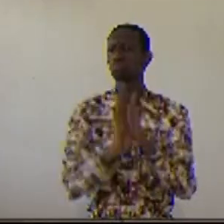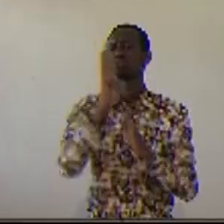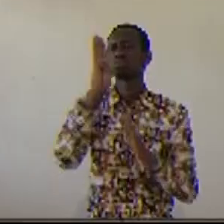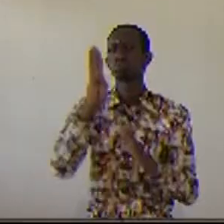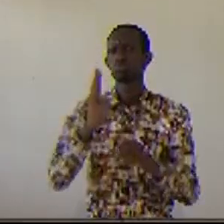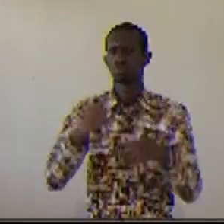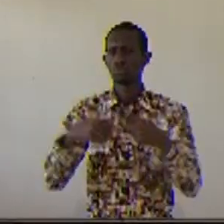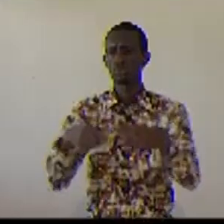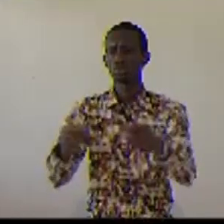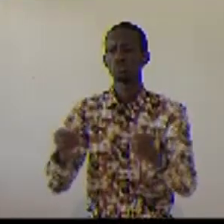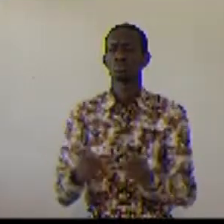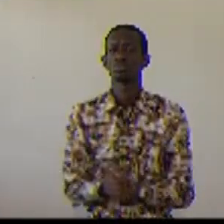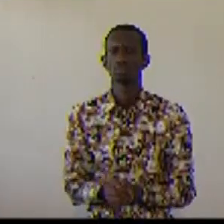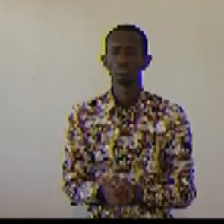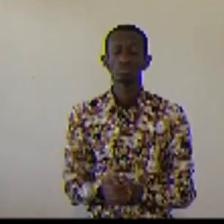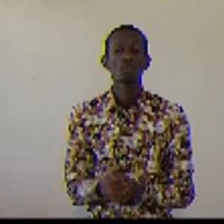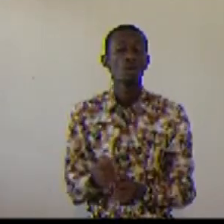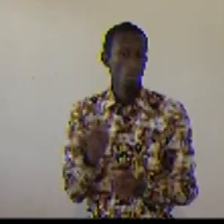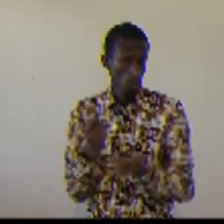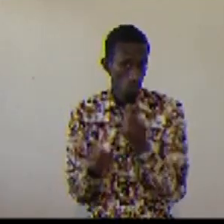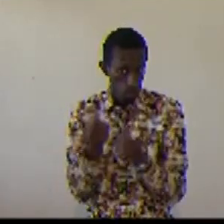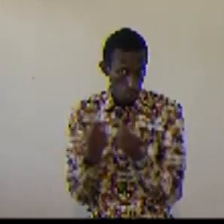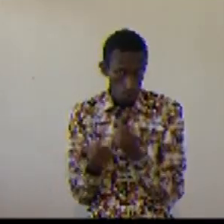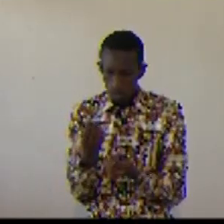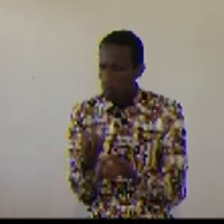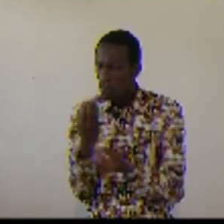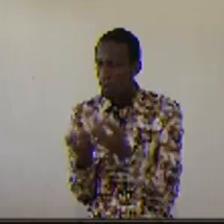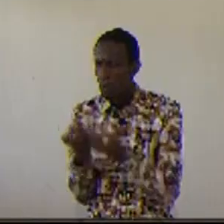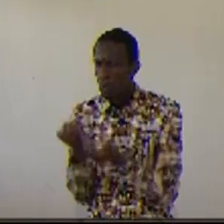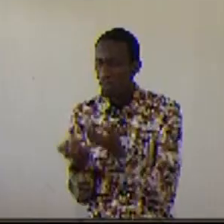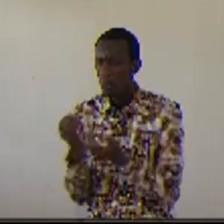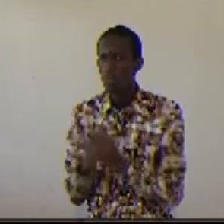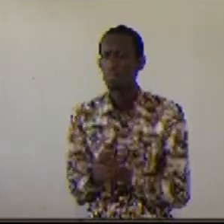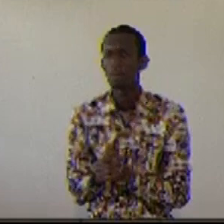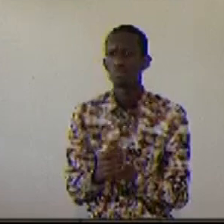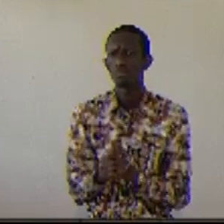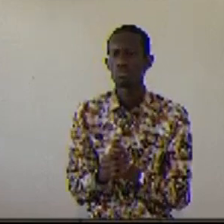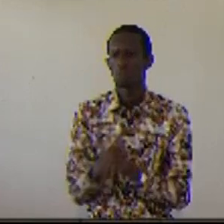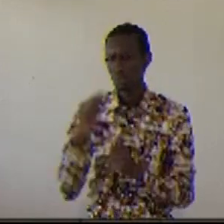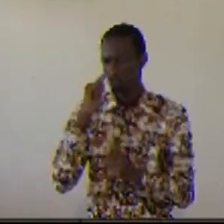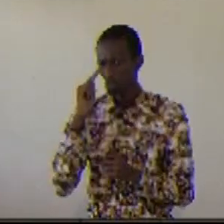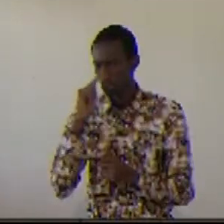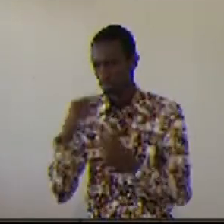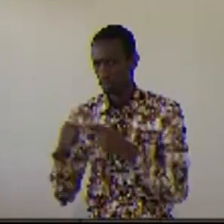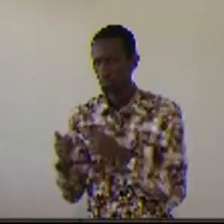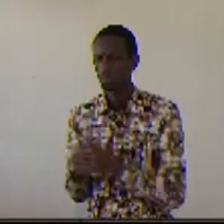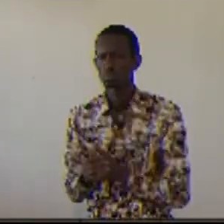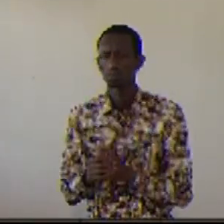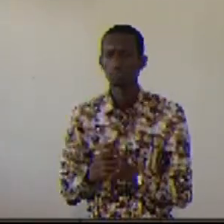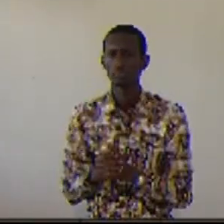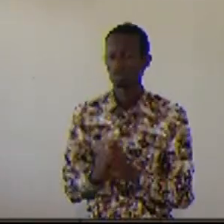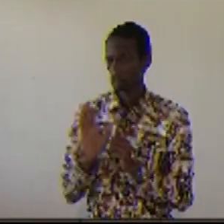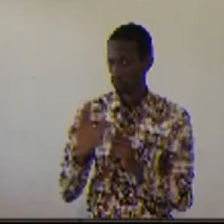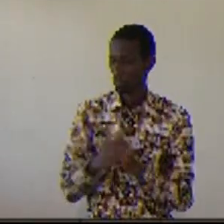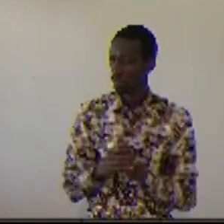rusting. Burning of substances in pure oxygen is a very fast process. However, the process